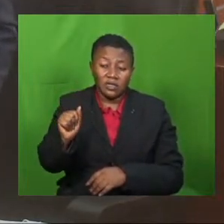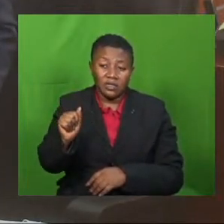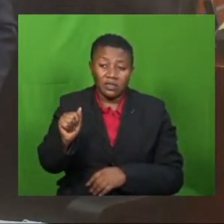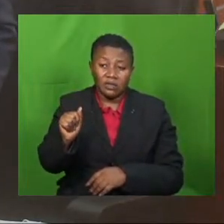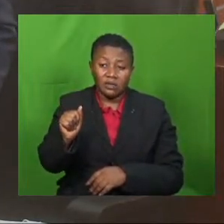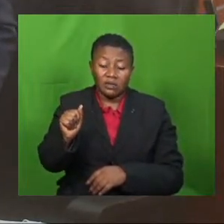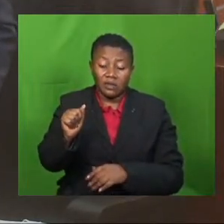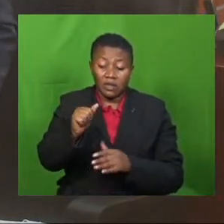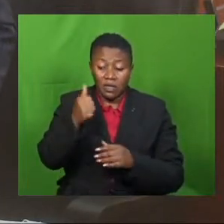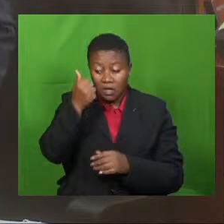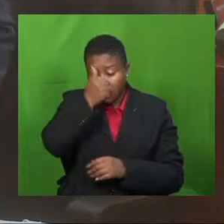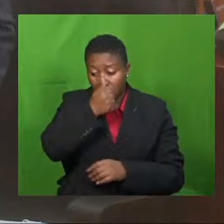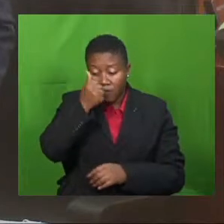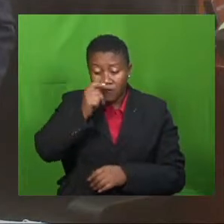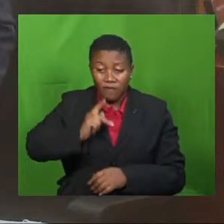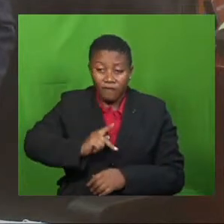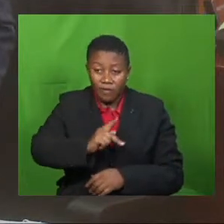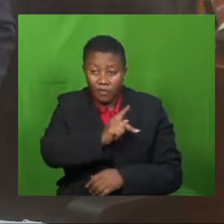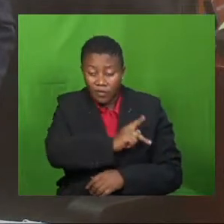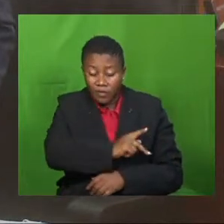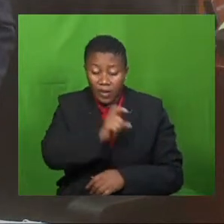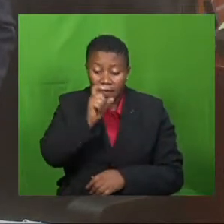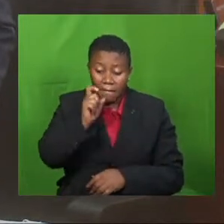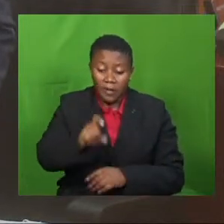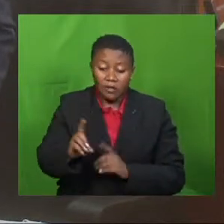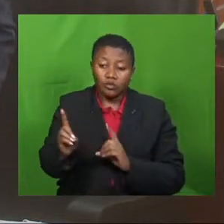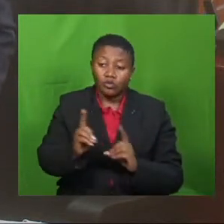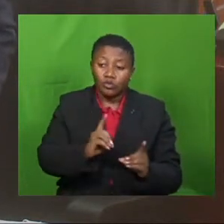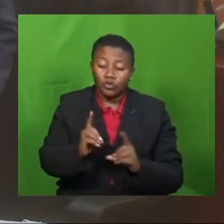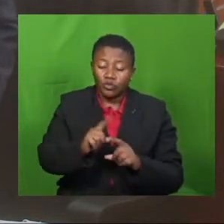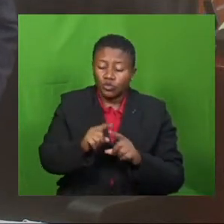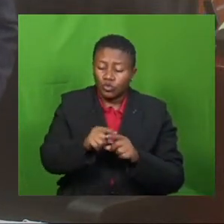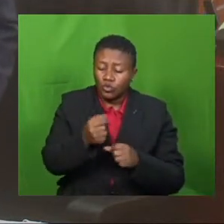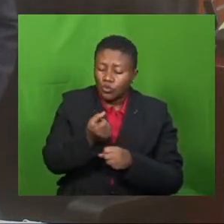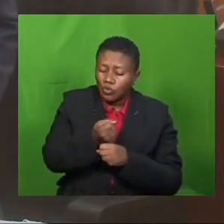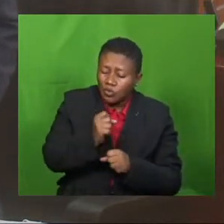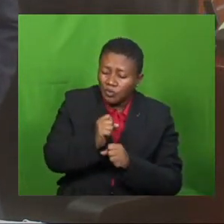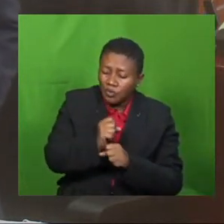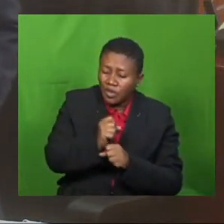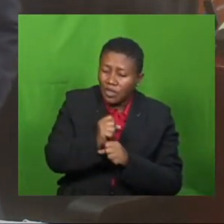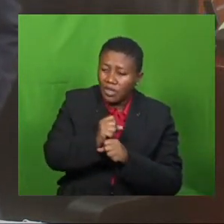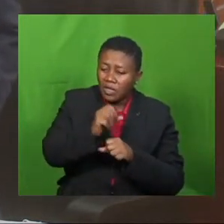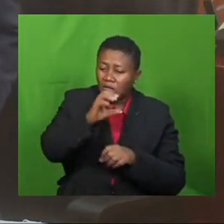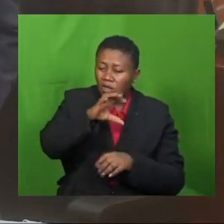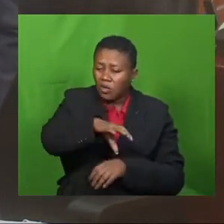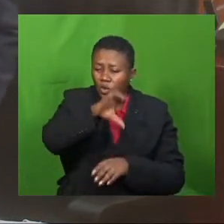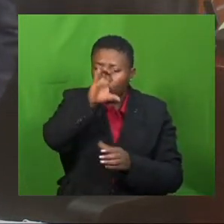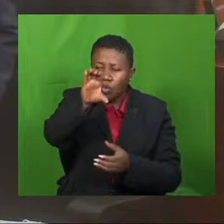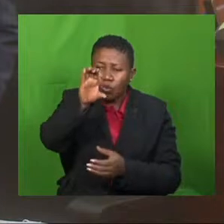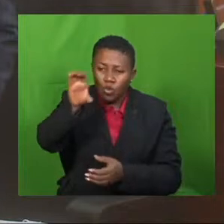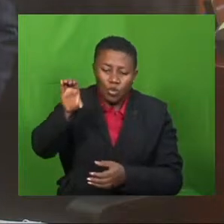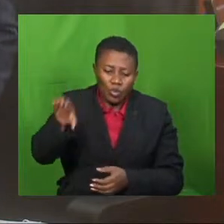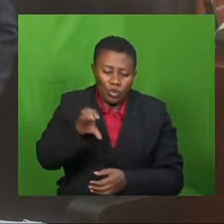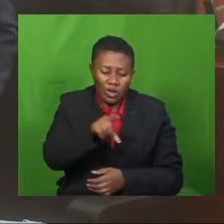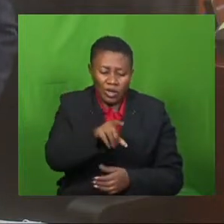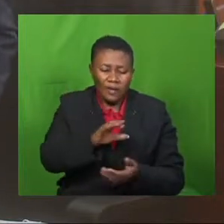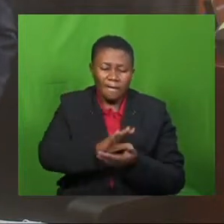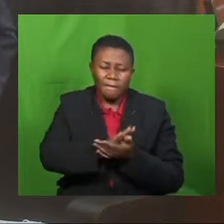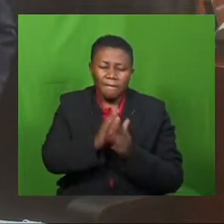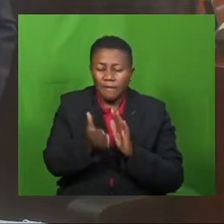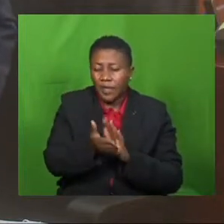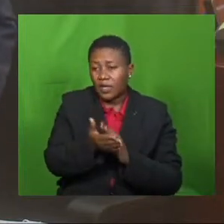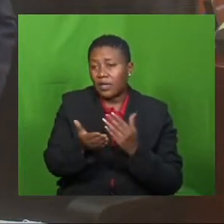African parliaments and parliamentarians have to perform to enable the continent and African people harvest the gains of intra-African